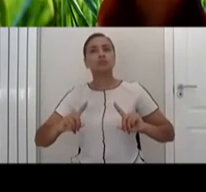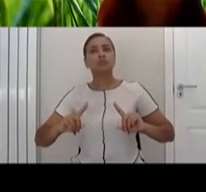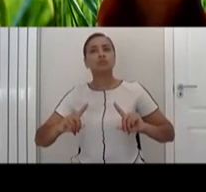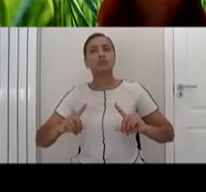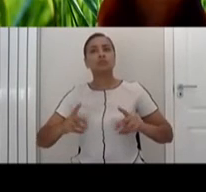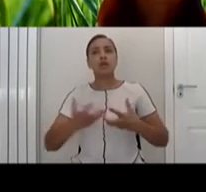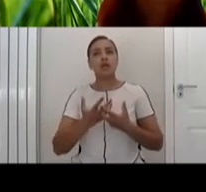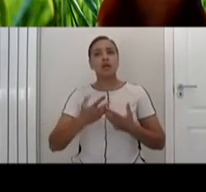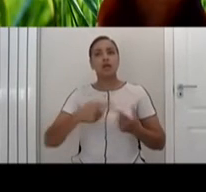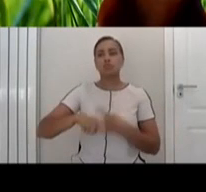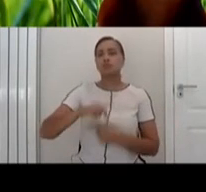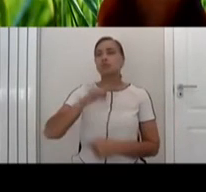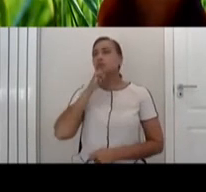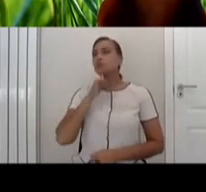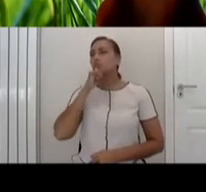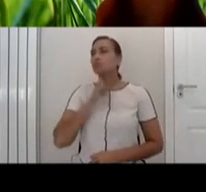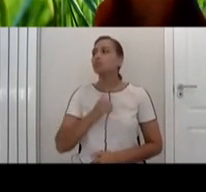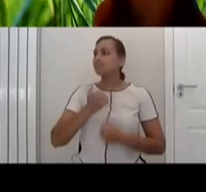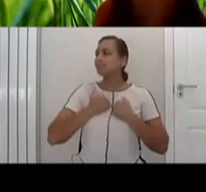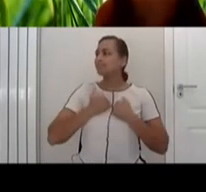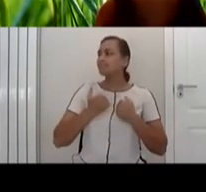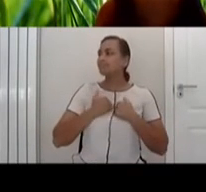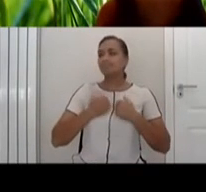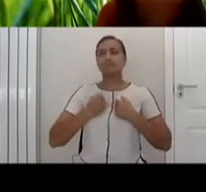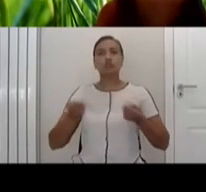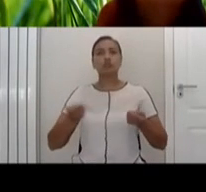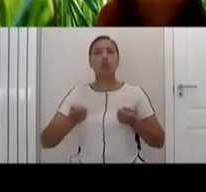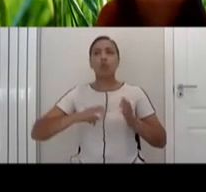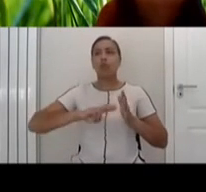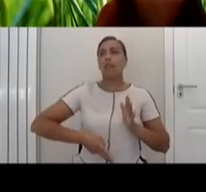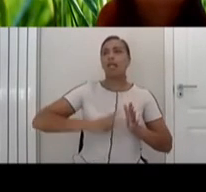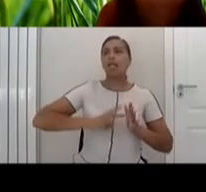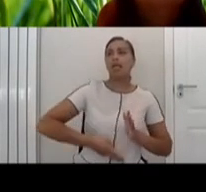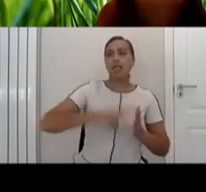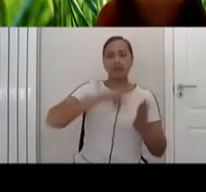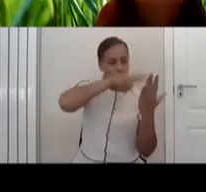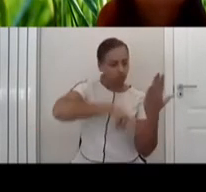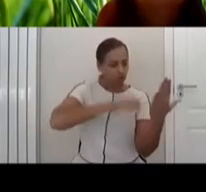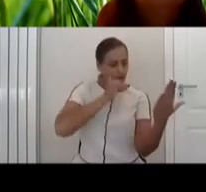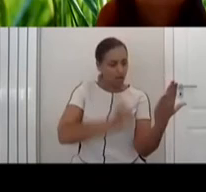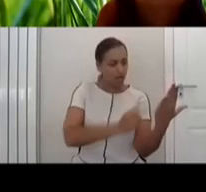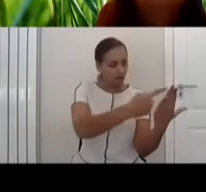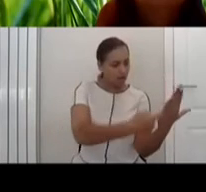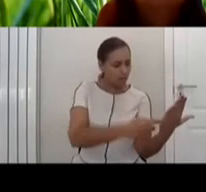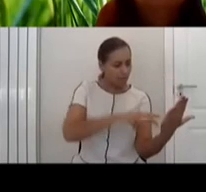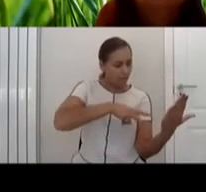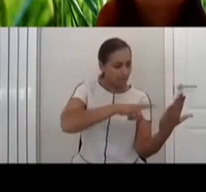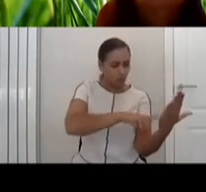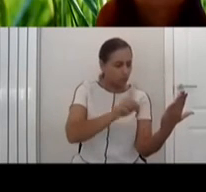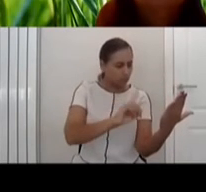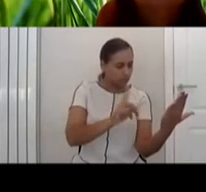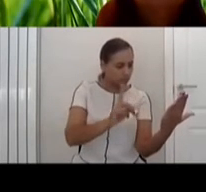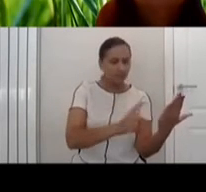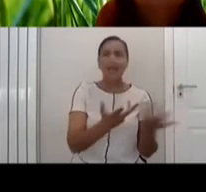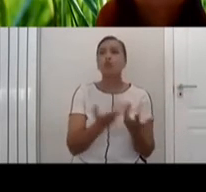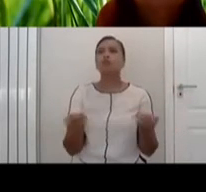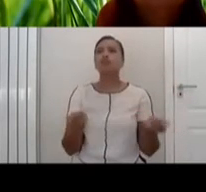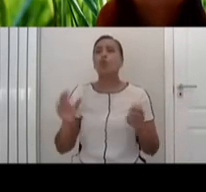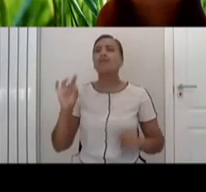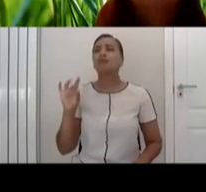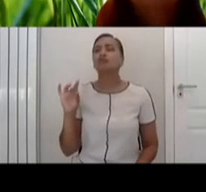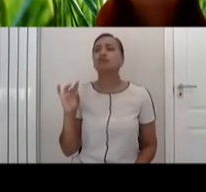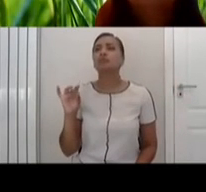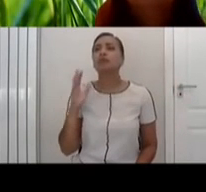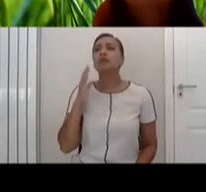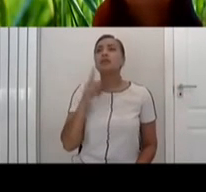we utilise our local outbreak control plans, this is very much around recognising